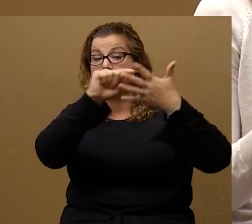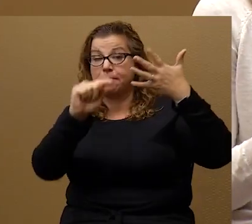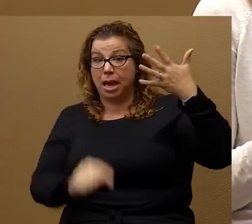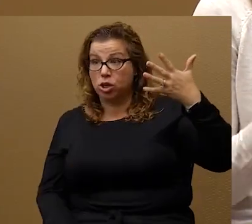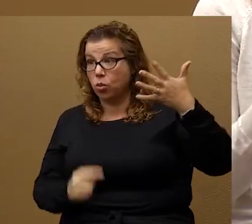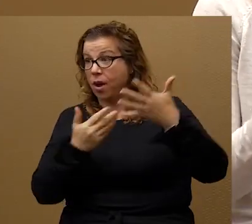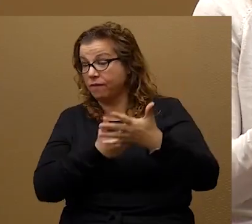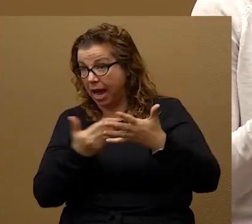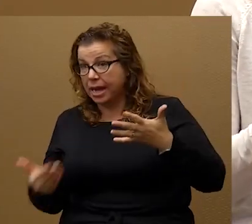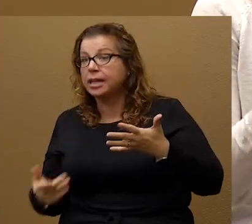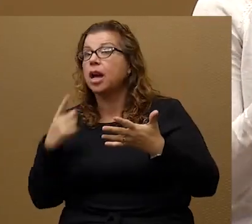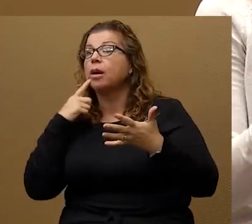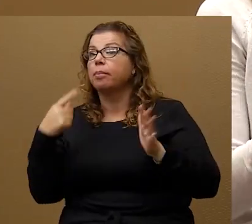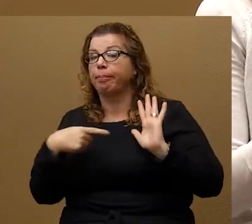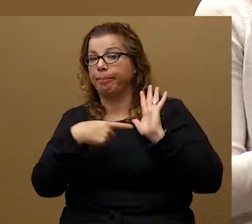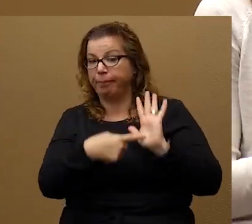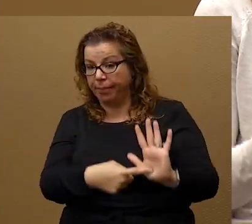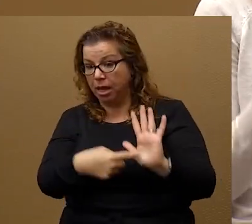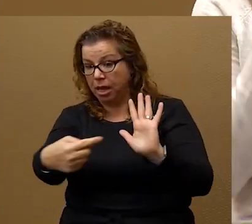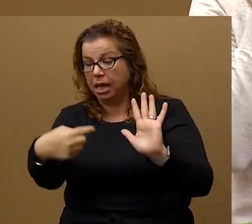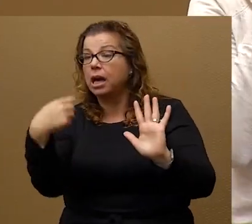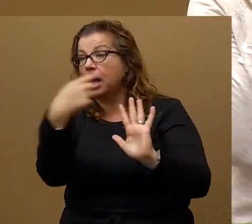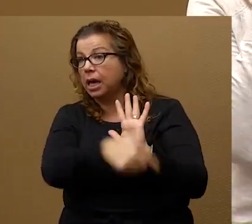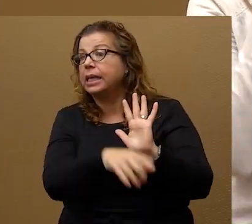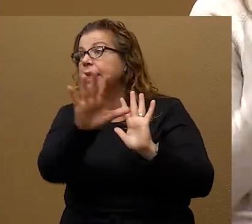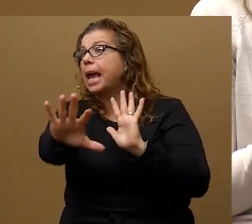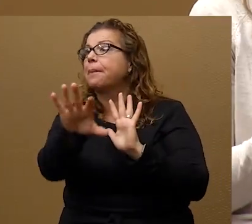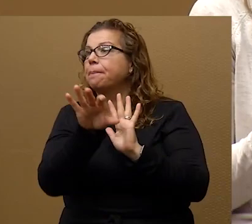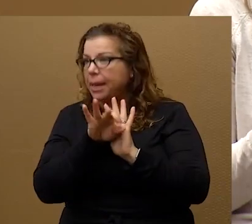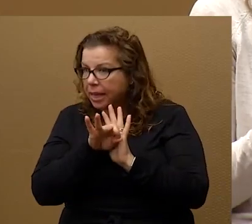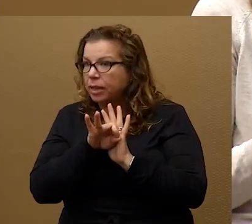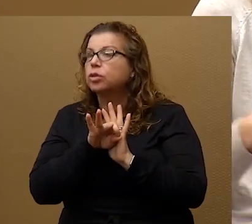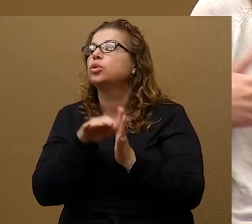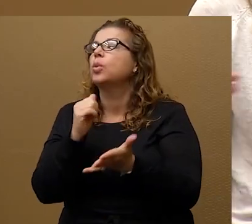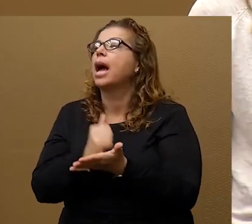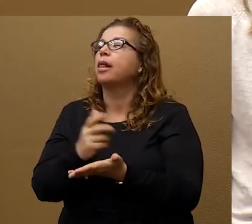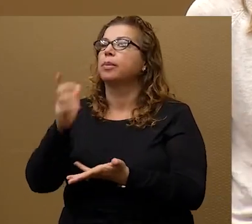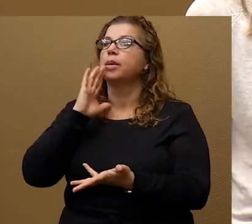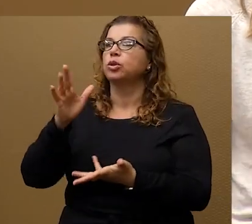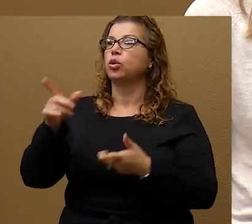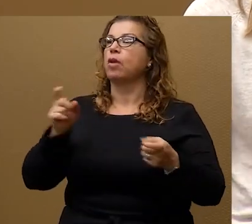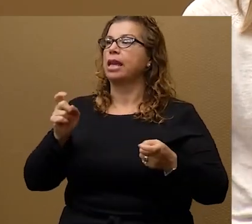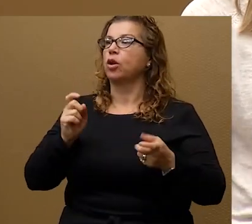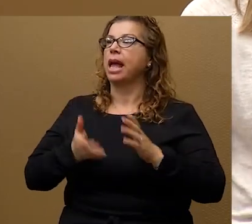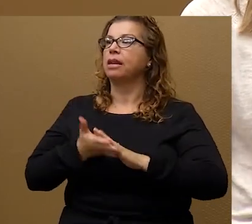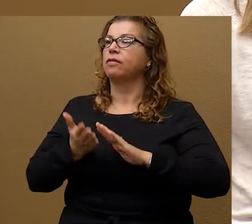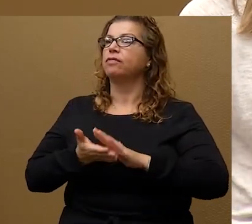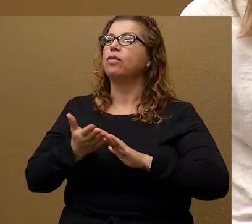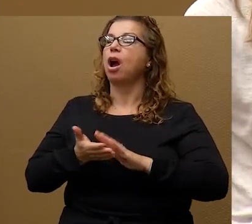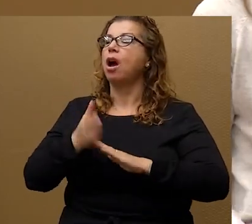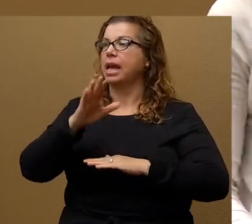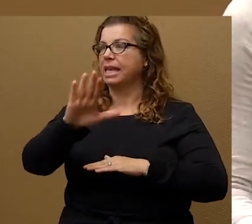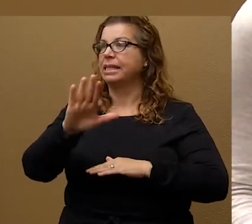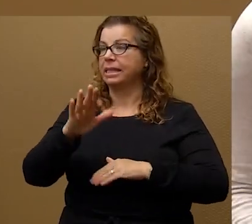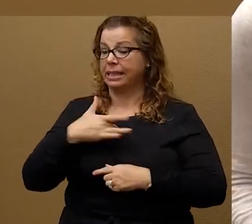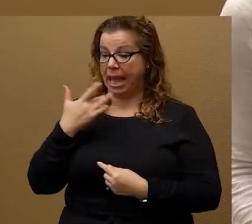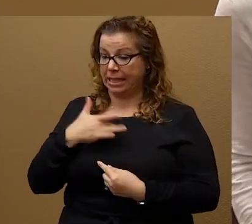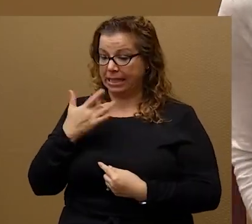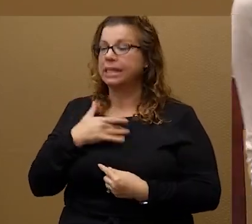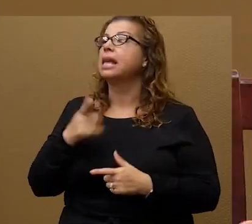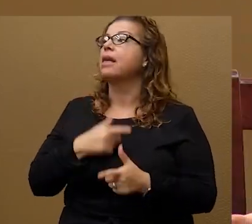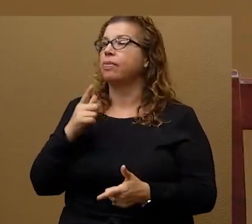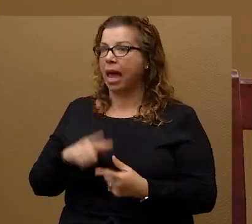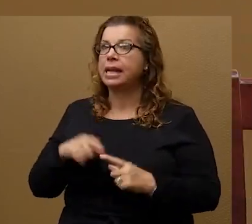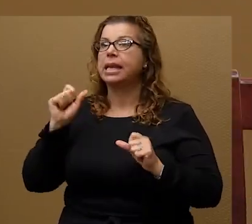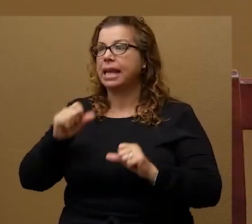He does whatever he needs to, regulate his senses, and then he could come back to the task.